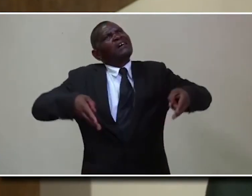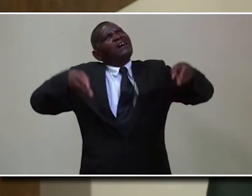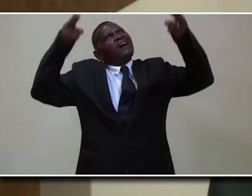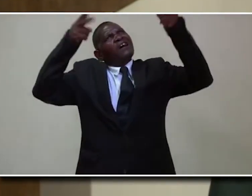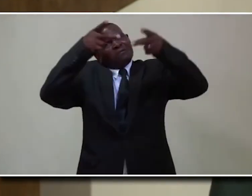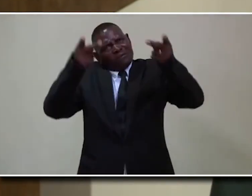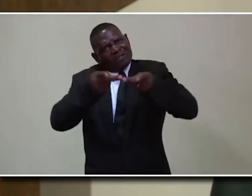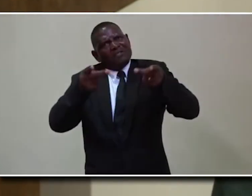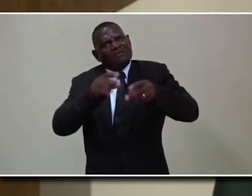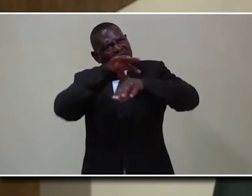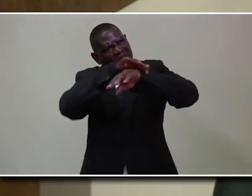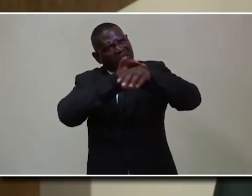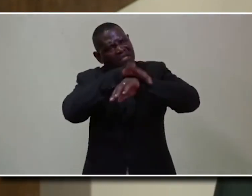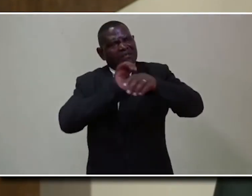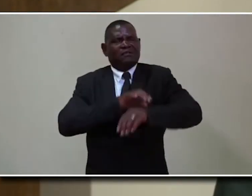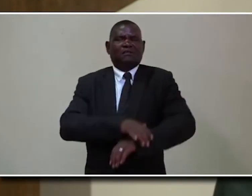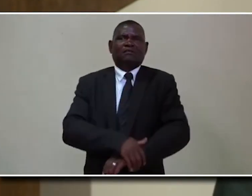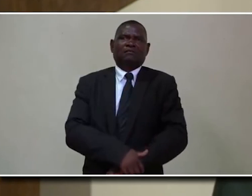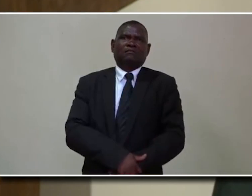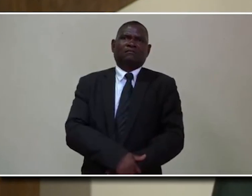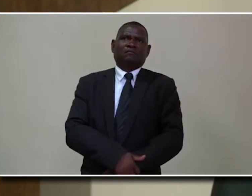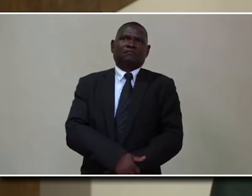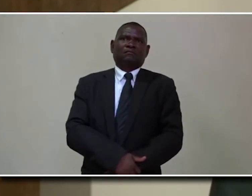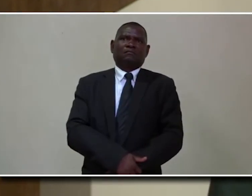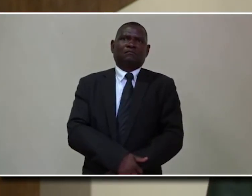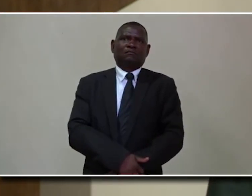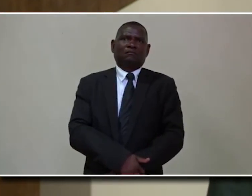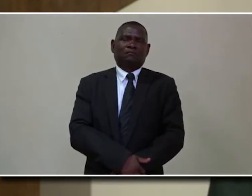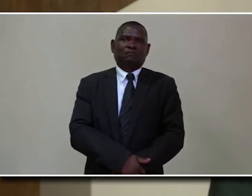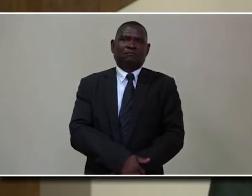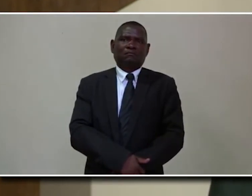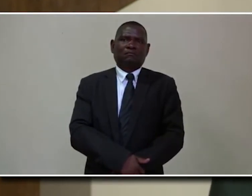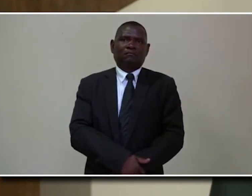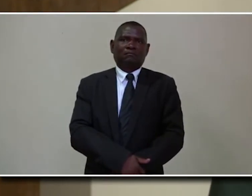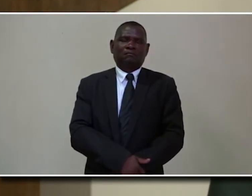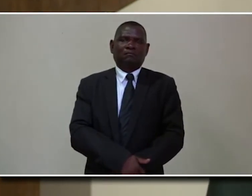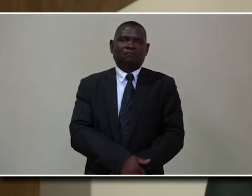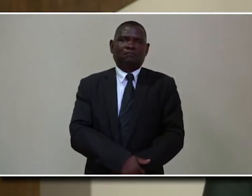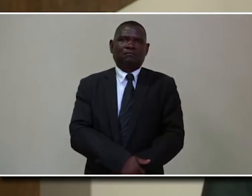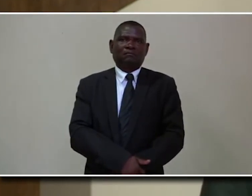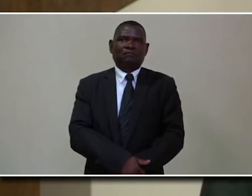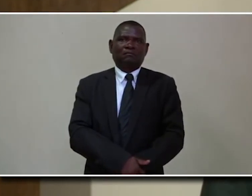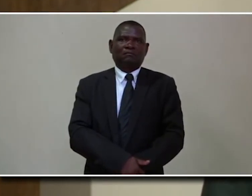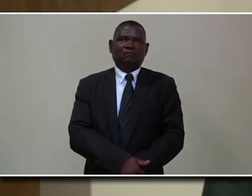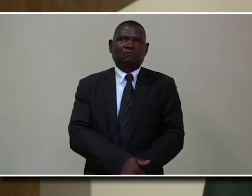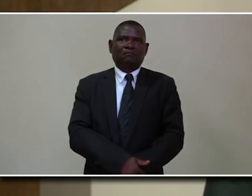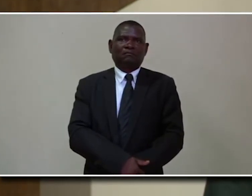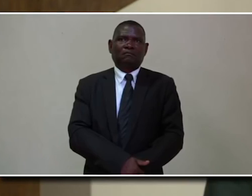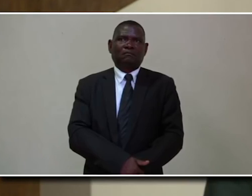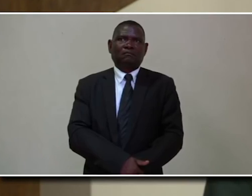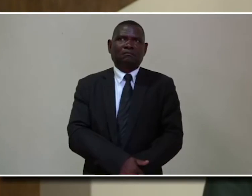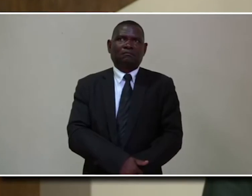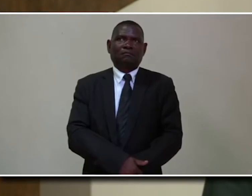Ndiye alankhulanso kuti ngakhale nditatenga mapiko amba ndakucha ndi kupita patali.